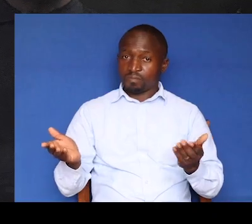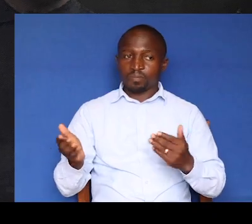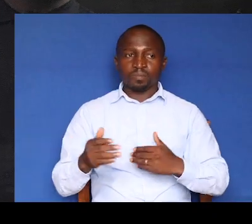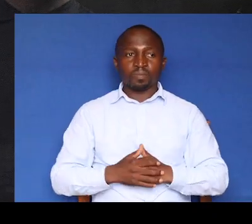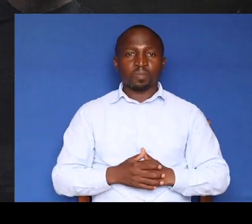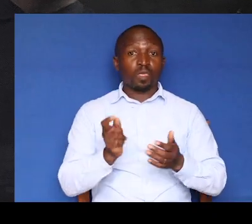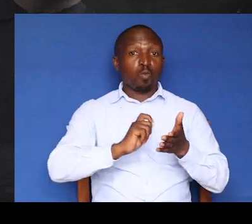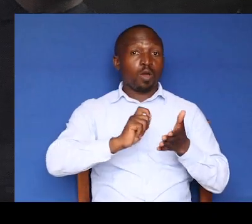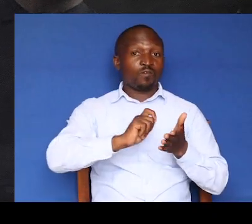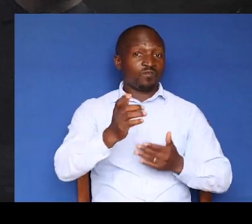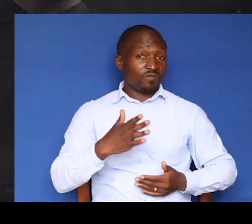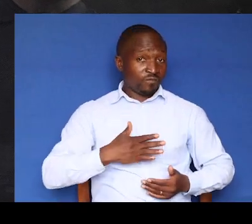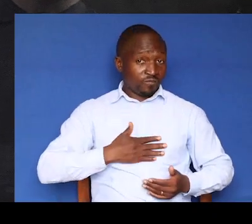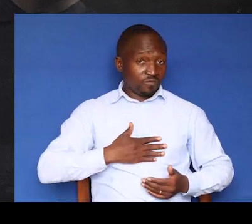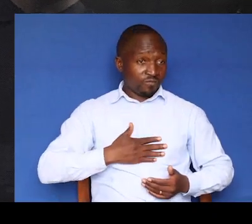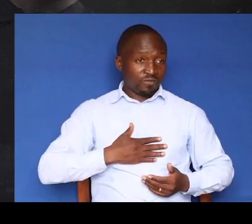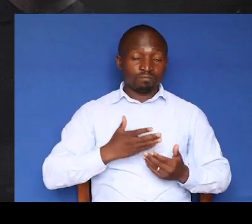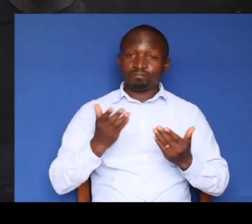So my dear students,